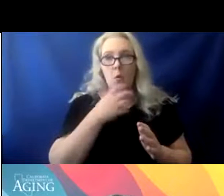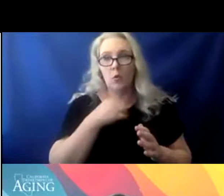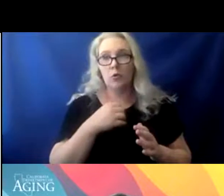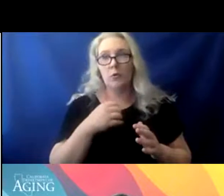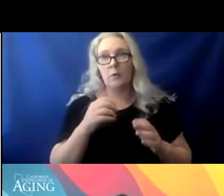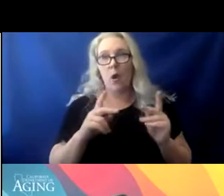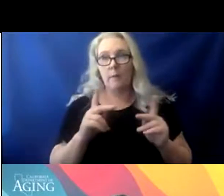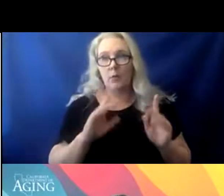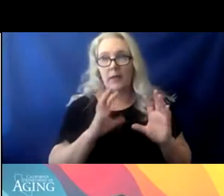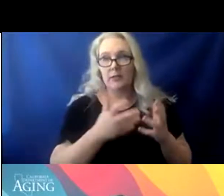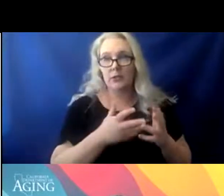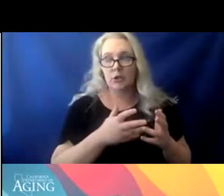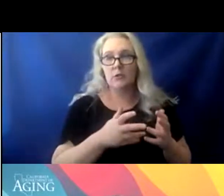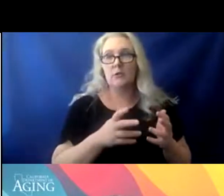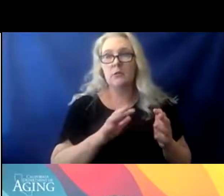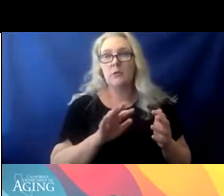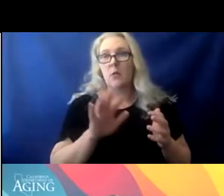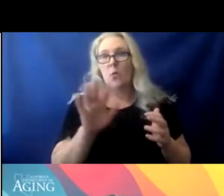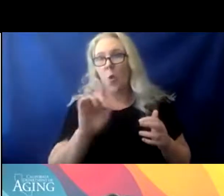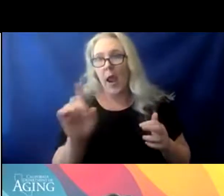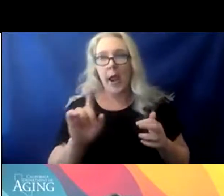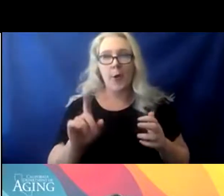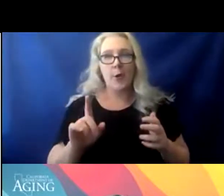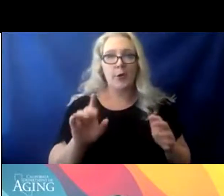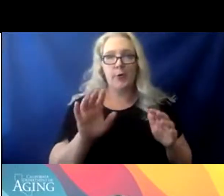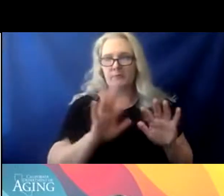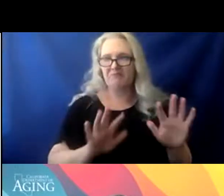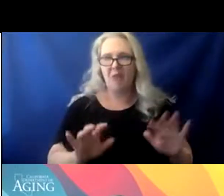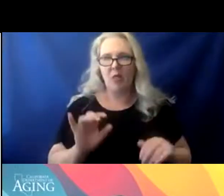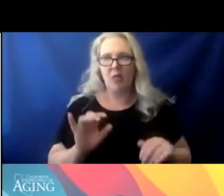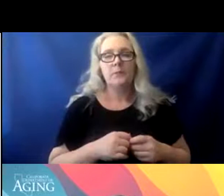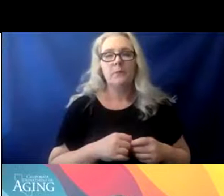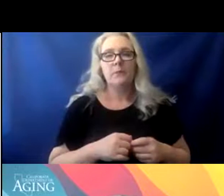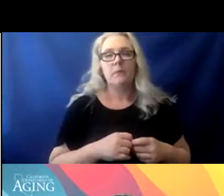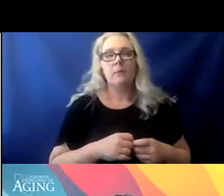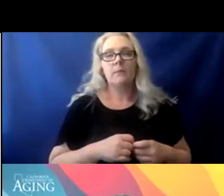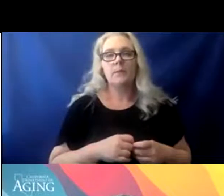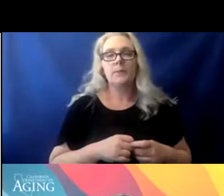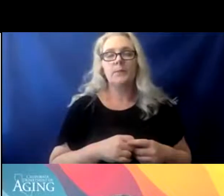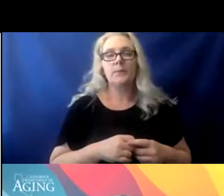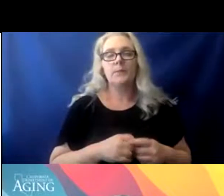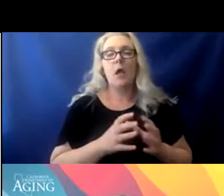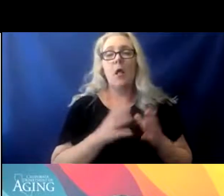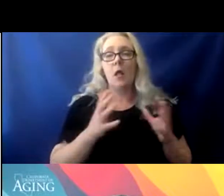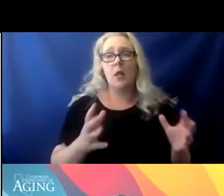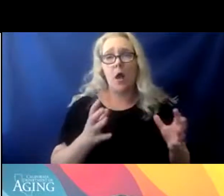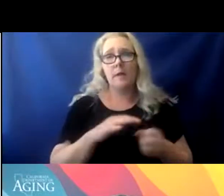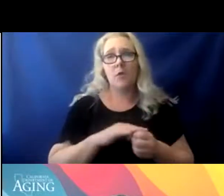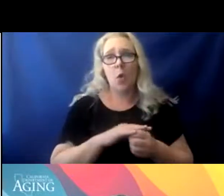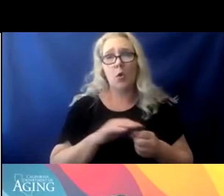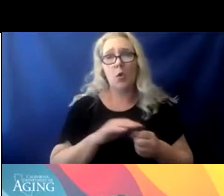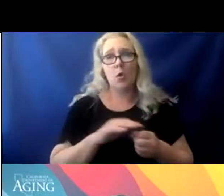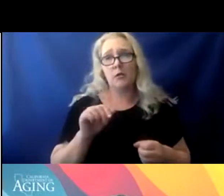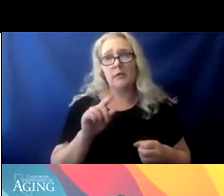able to get into a live demo. Again, it is important to note that there is a lot of local data that's available in the